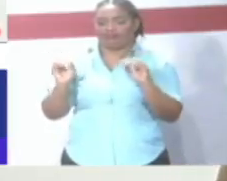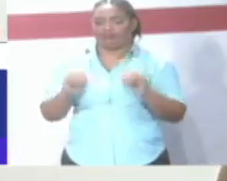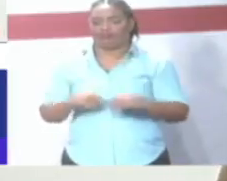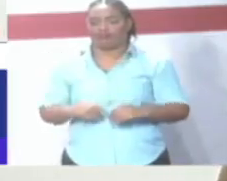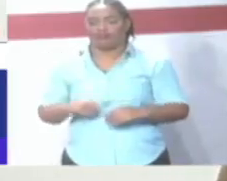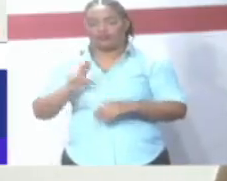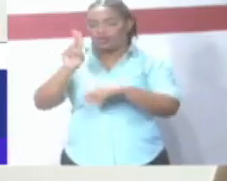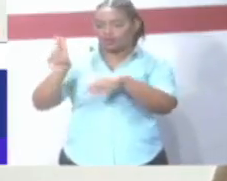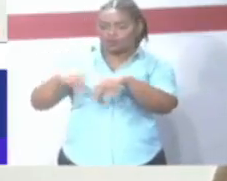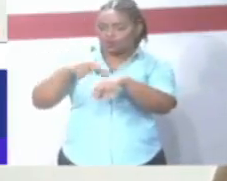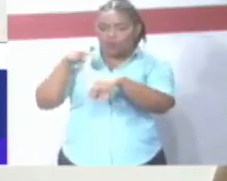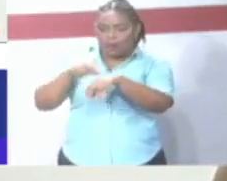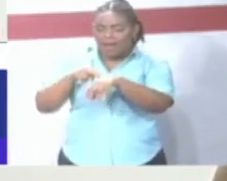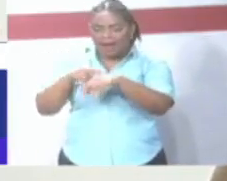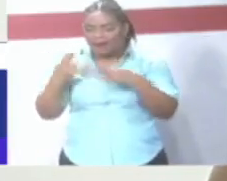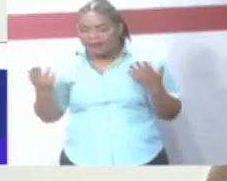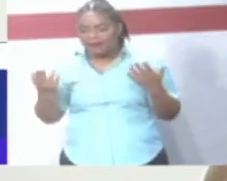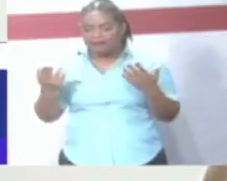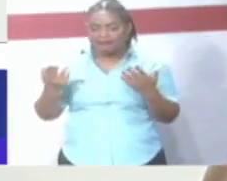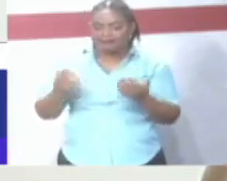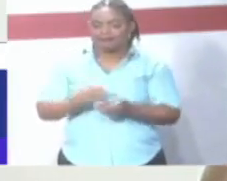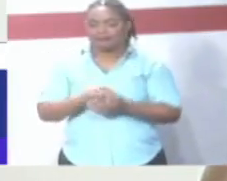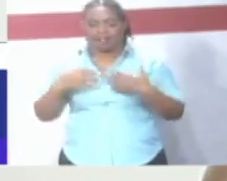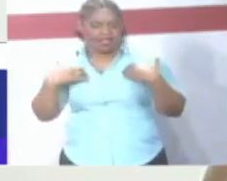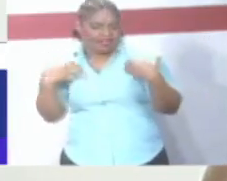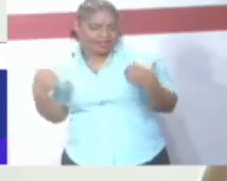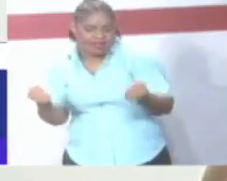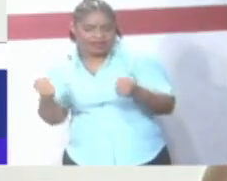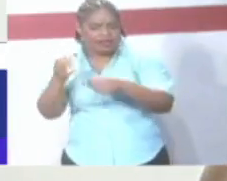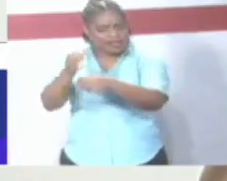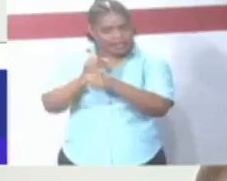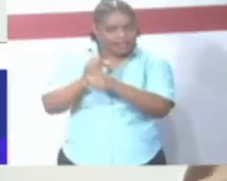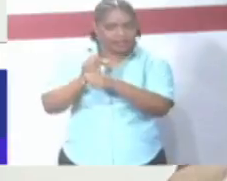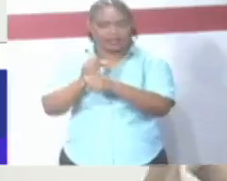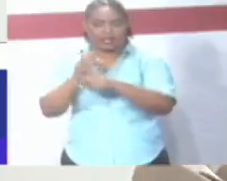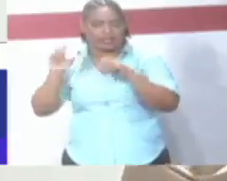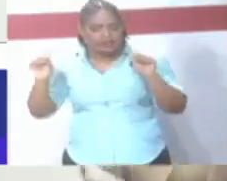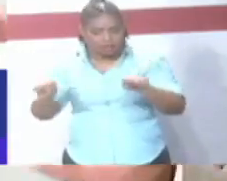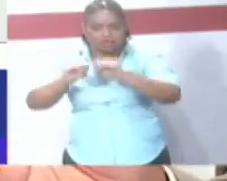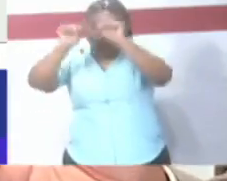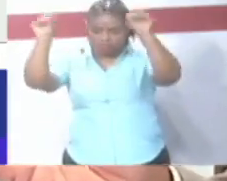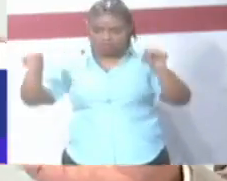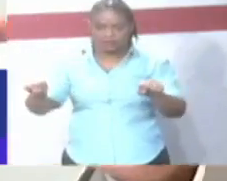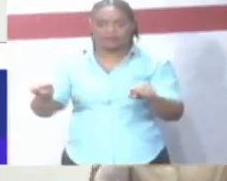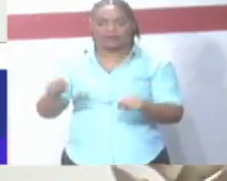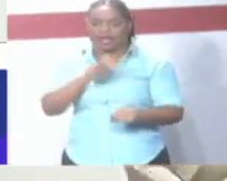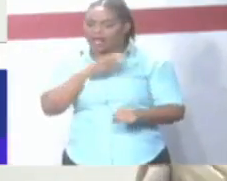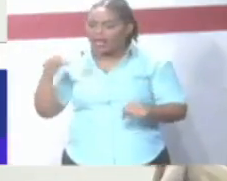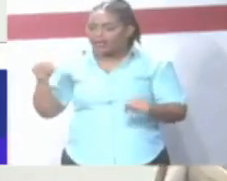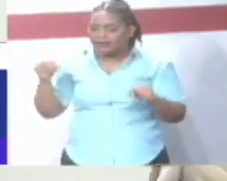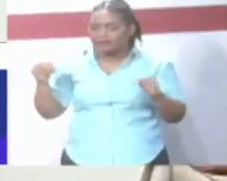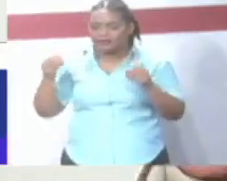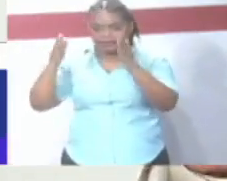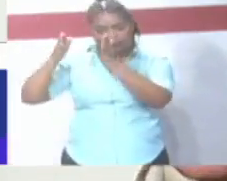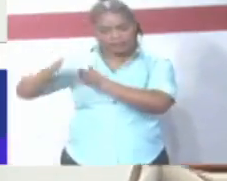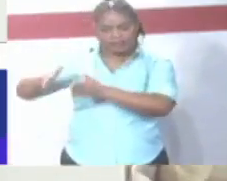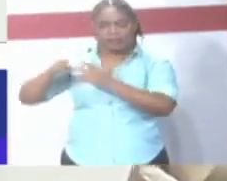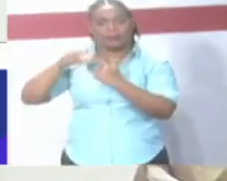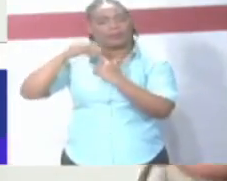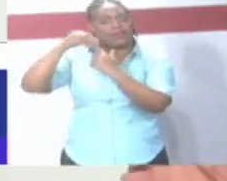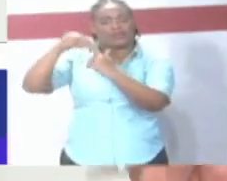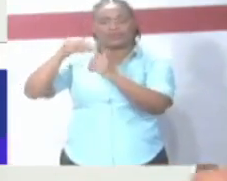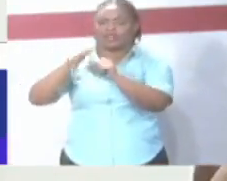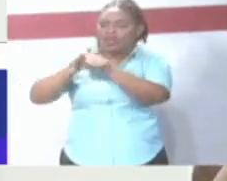side, where you get your normal goods and services, maternity, everything, plus the parallel, both sides have been